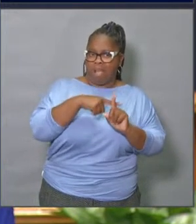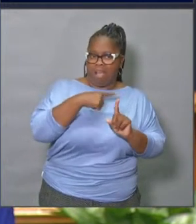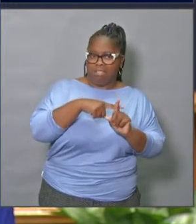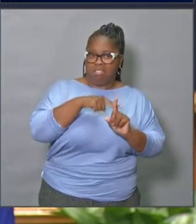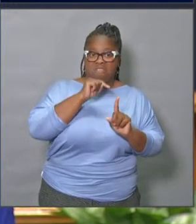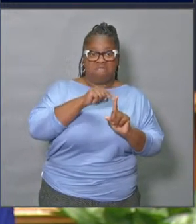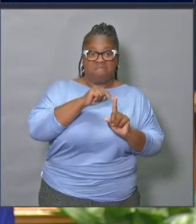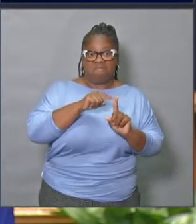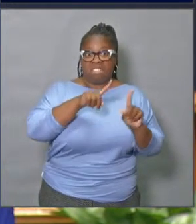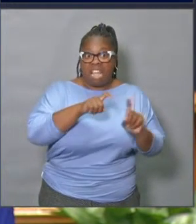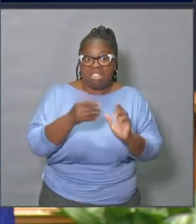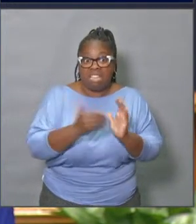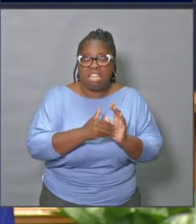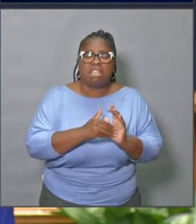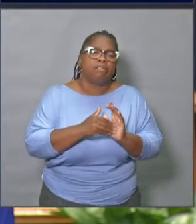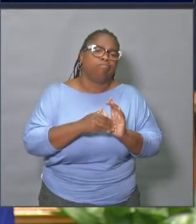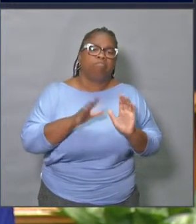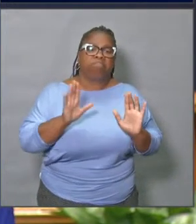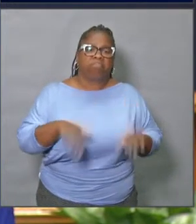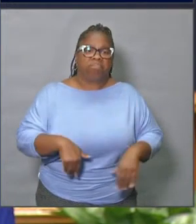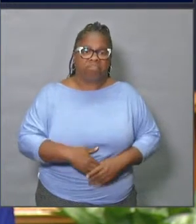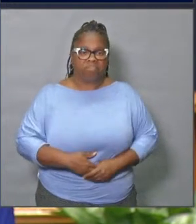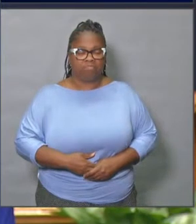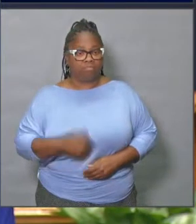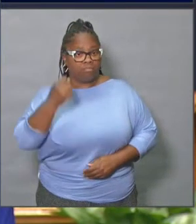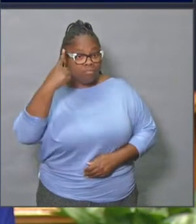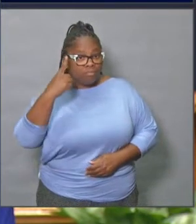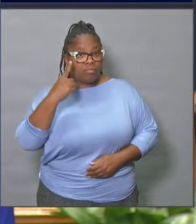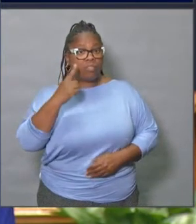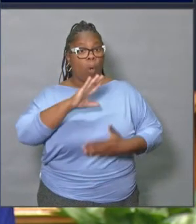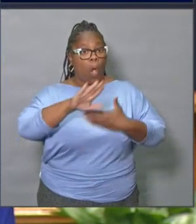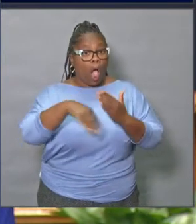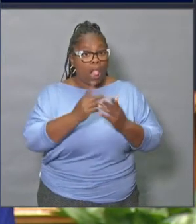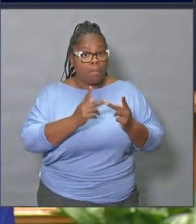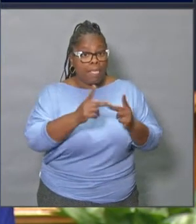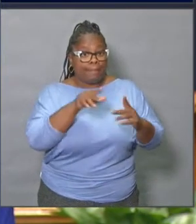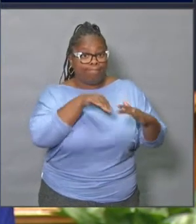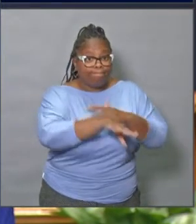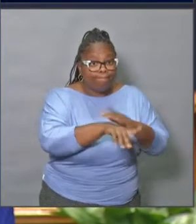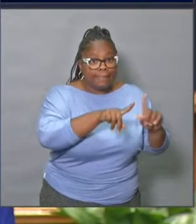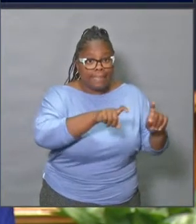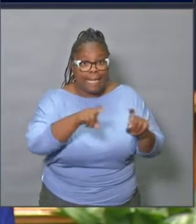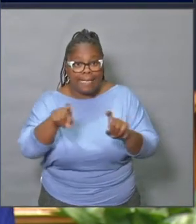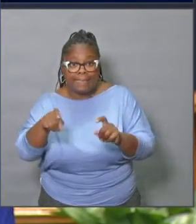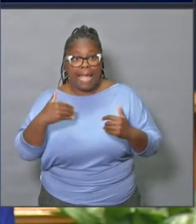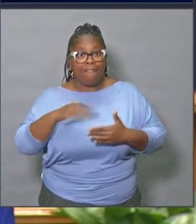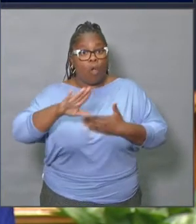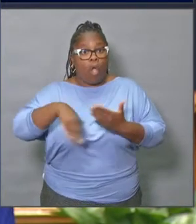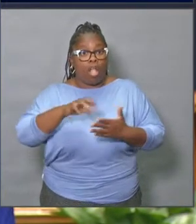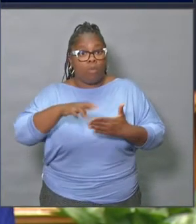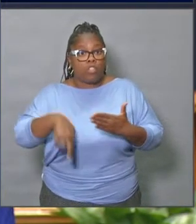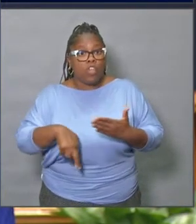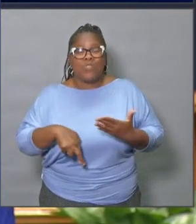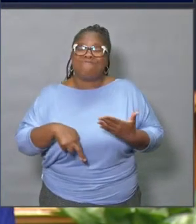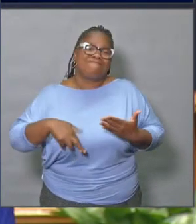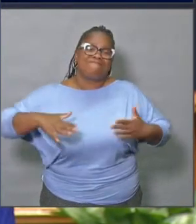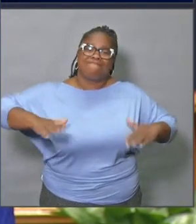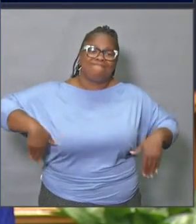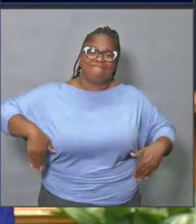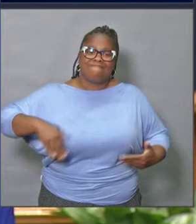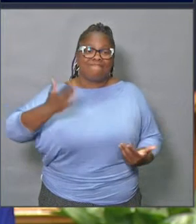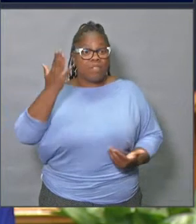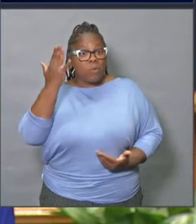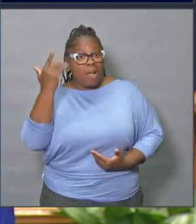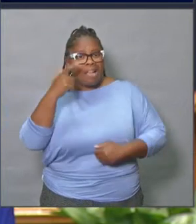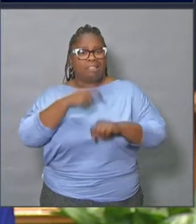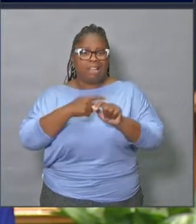again. I want to note that we don't have results yet for all the sites where testing has been completed because of lags in obtaining the testing